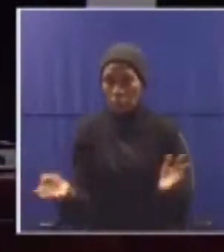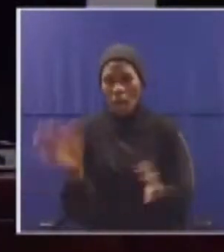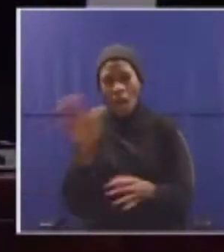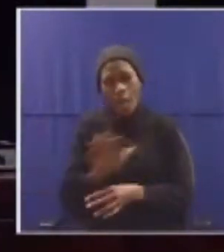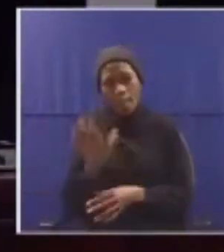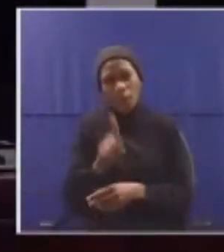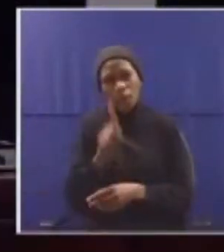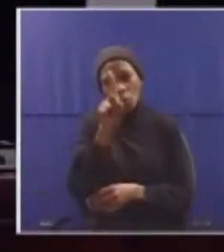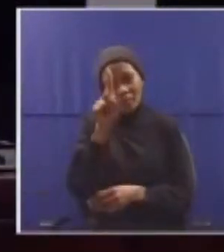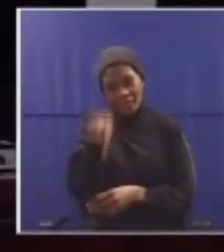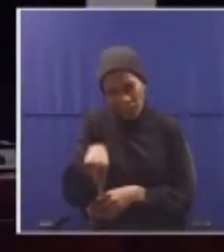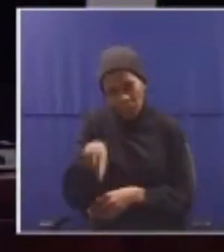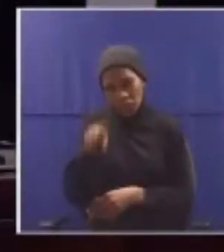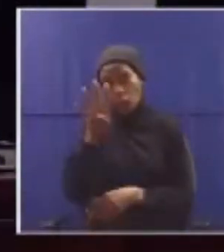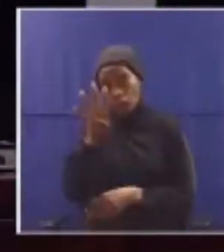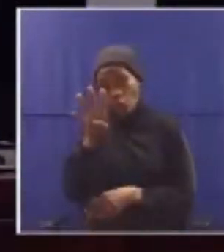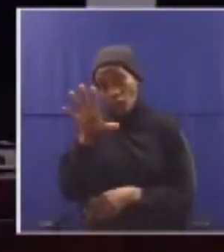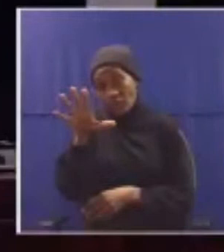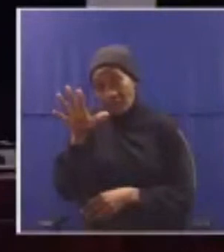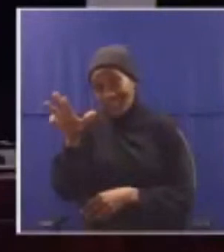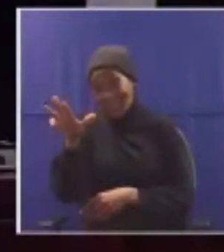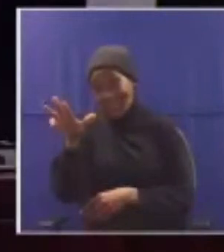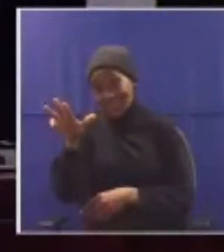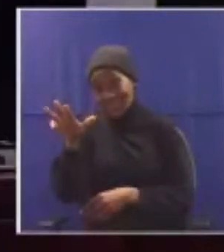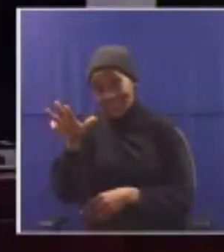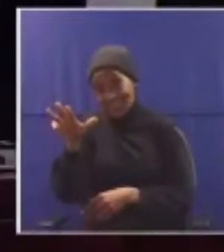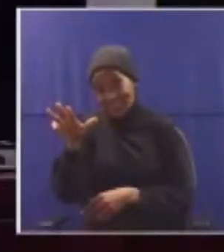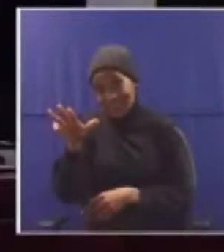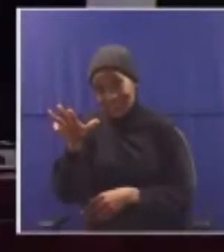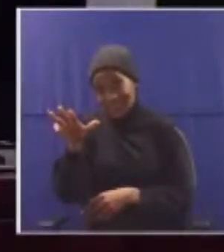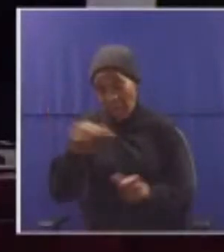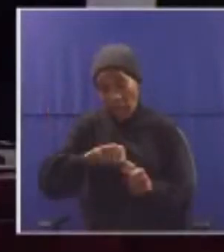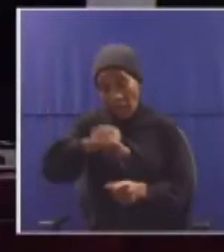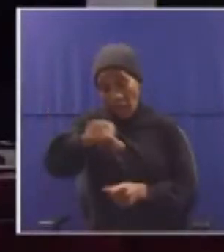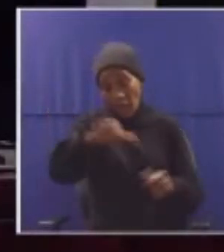about 1,459 farms.